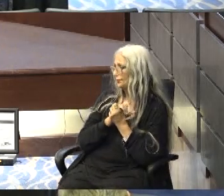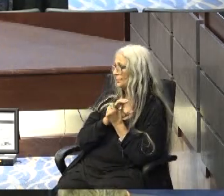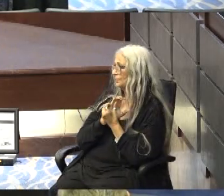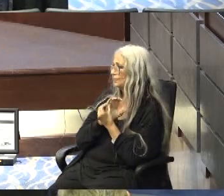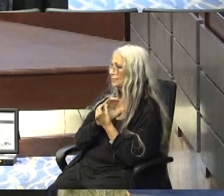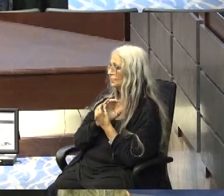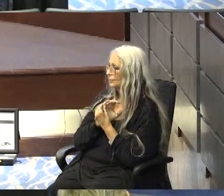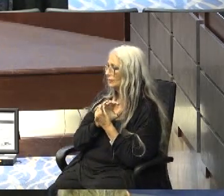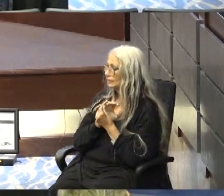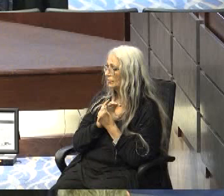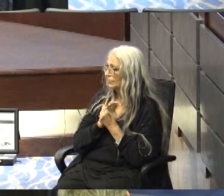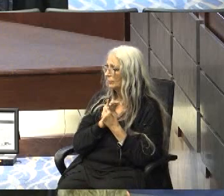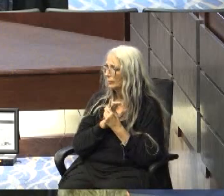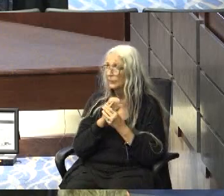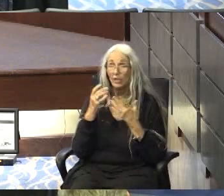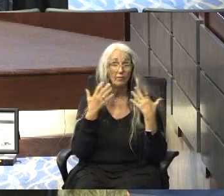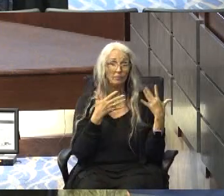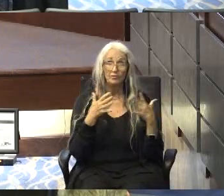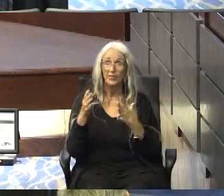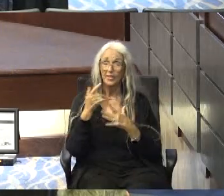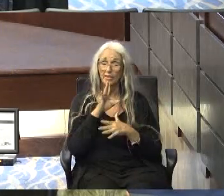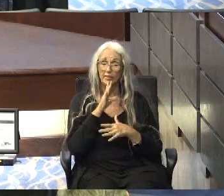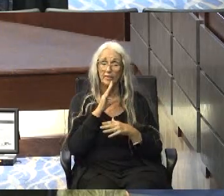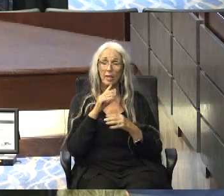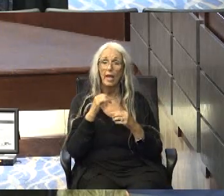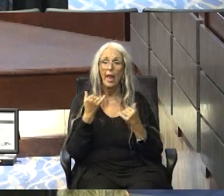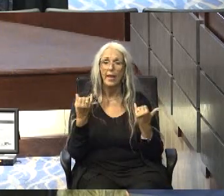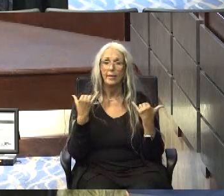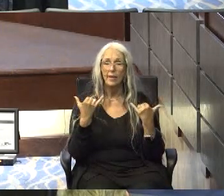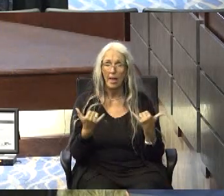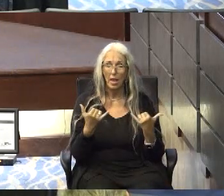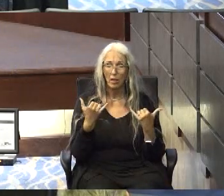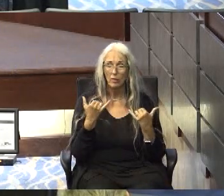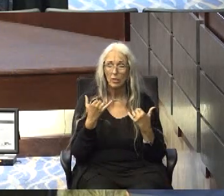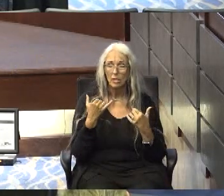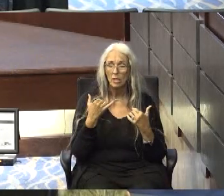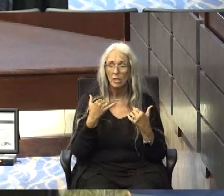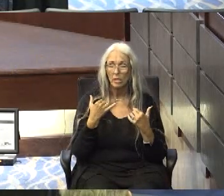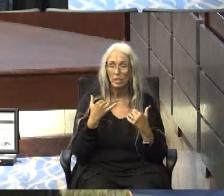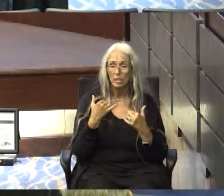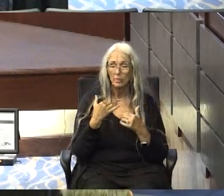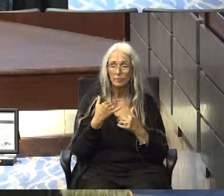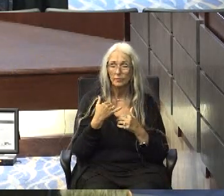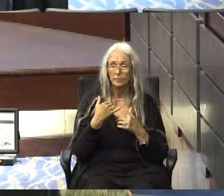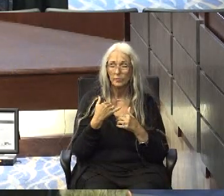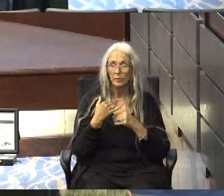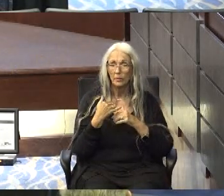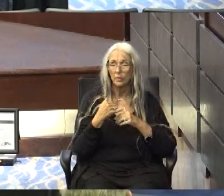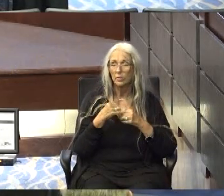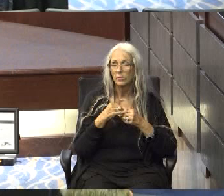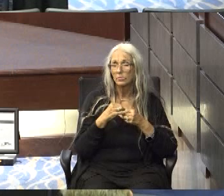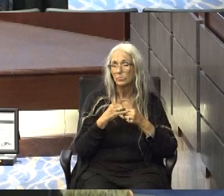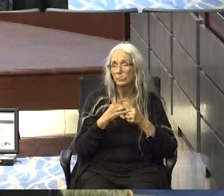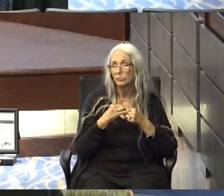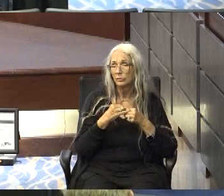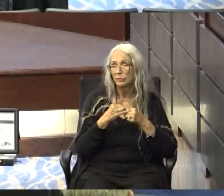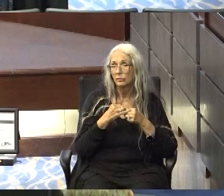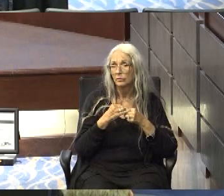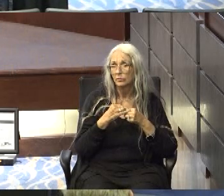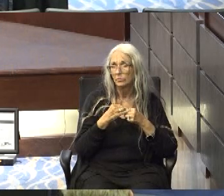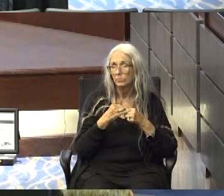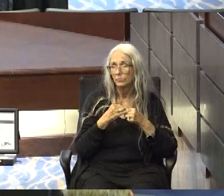Grateful for this team. It's all been said. This is going to be transformational. This is strategic. It is going to be